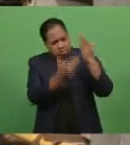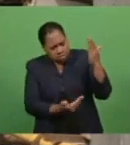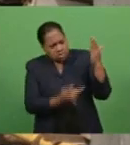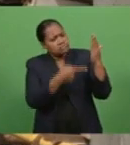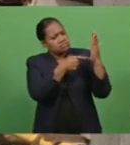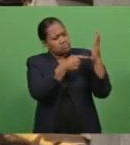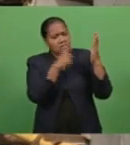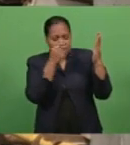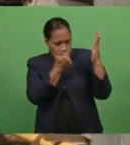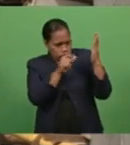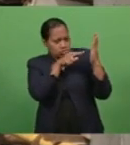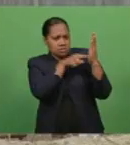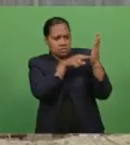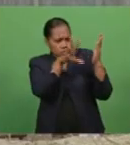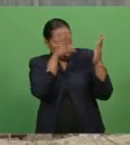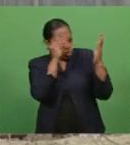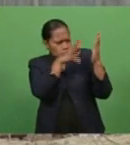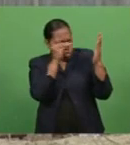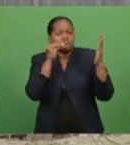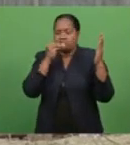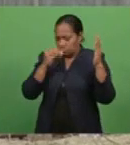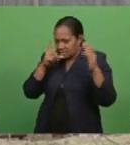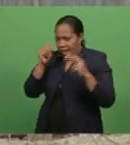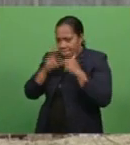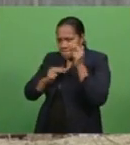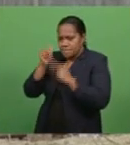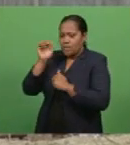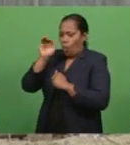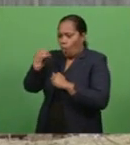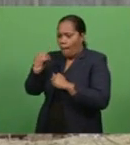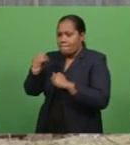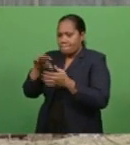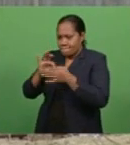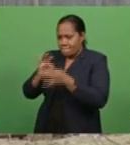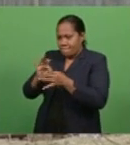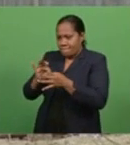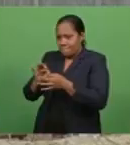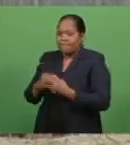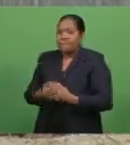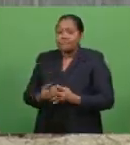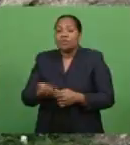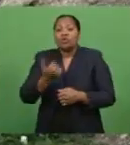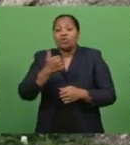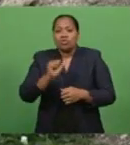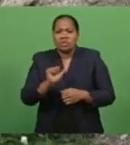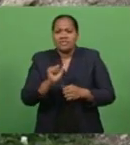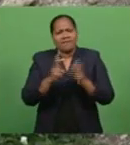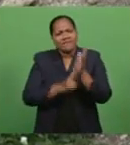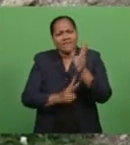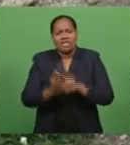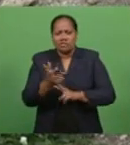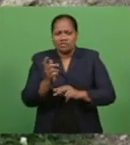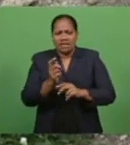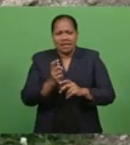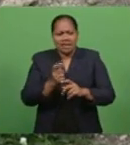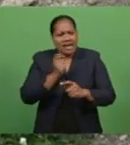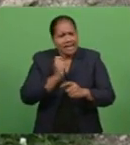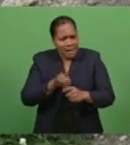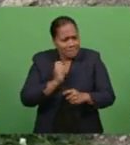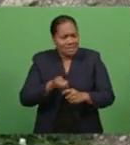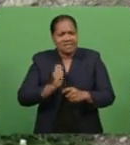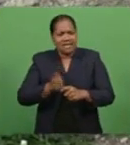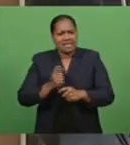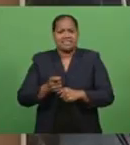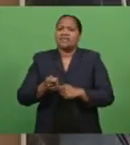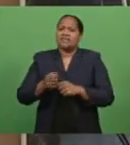that information, they can build their home using village carpenters, using relatives,